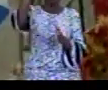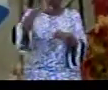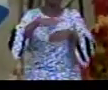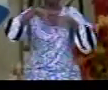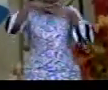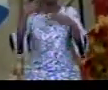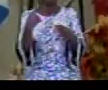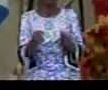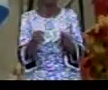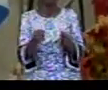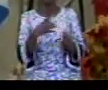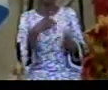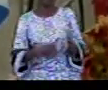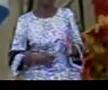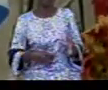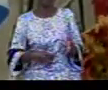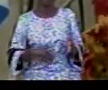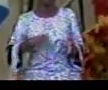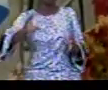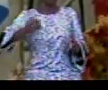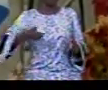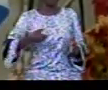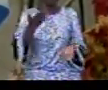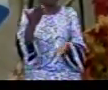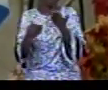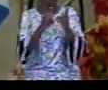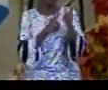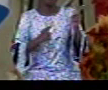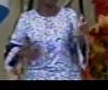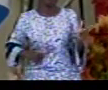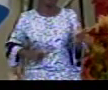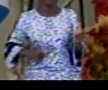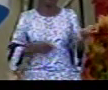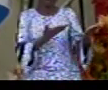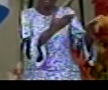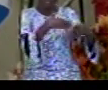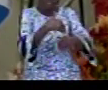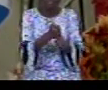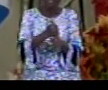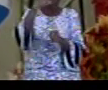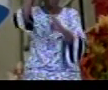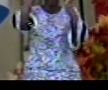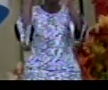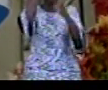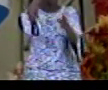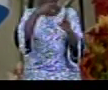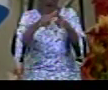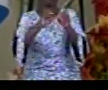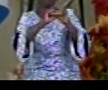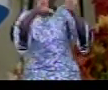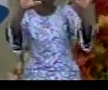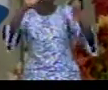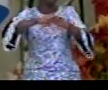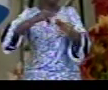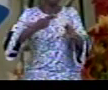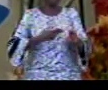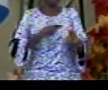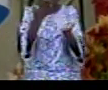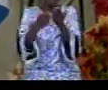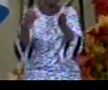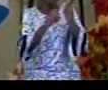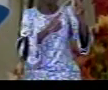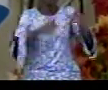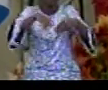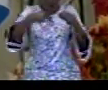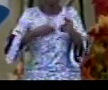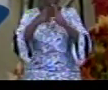soul with goodness." May the Lord cause his face to shine upon us. May the Lord give us great peace, and may he